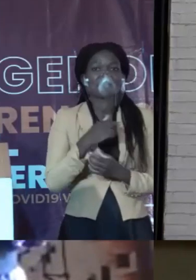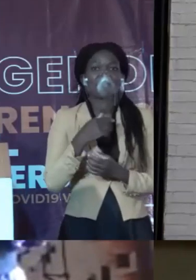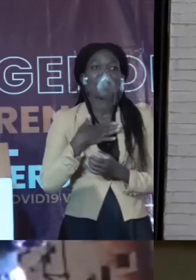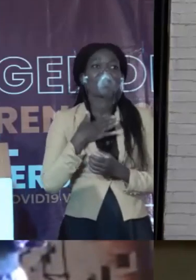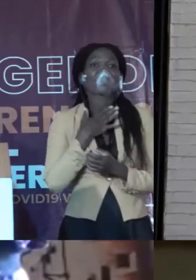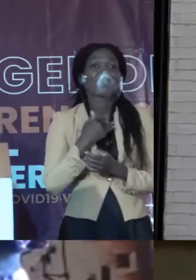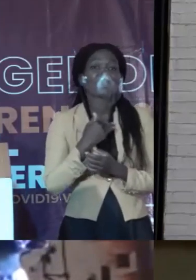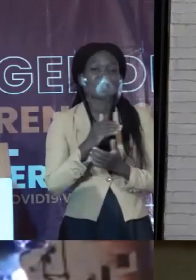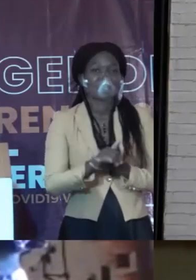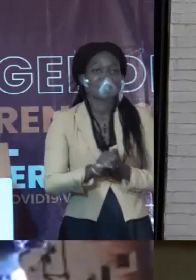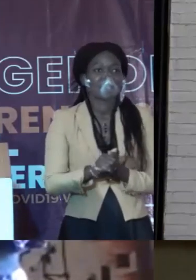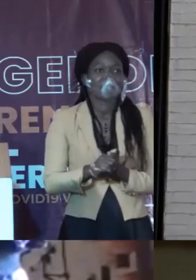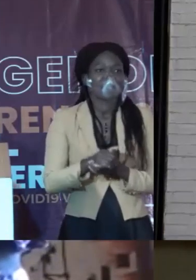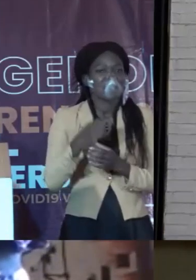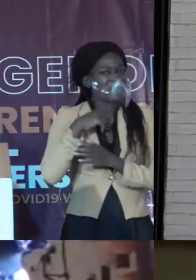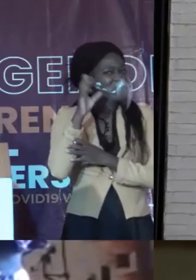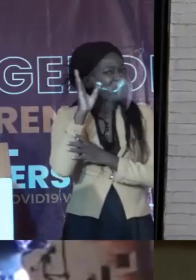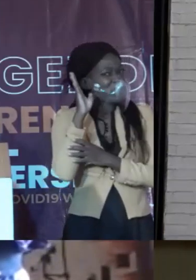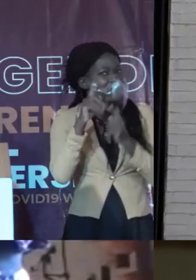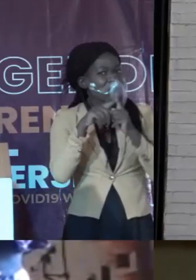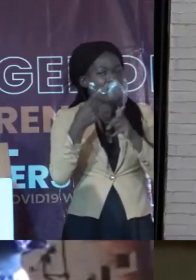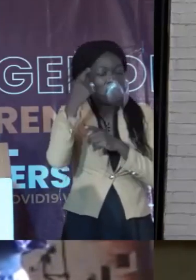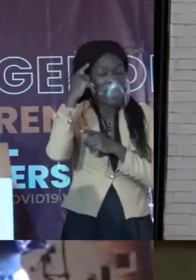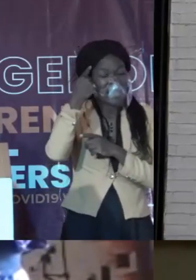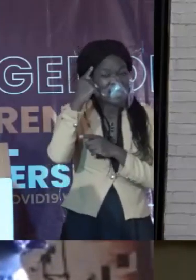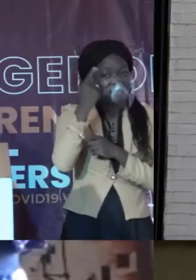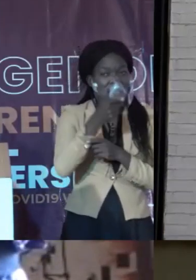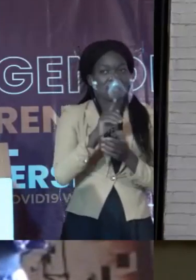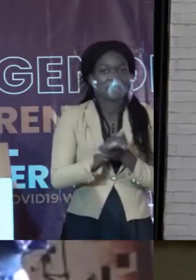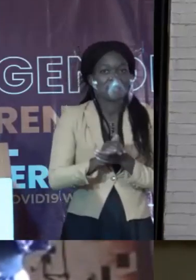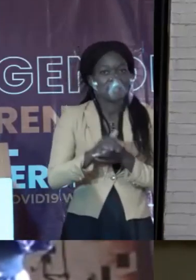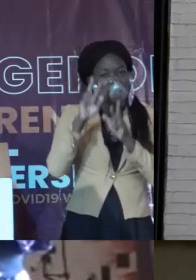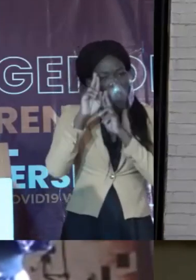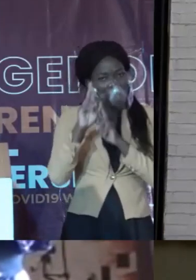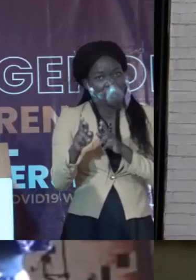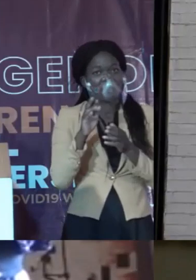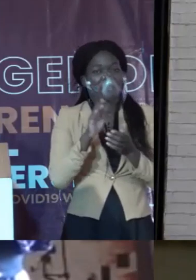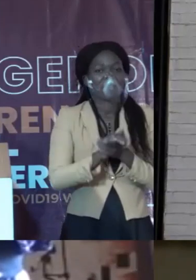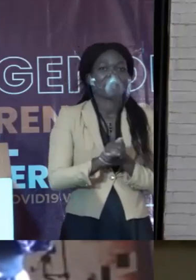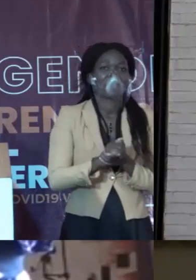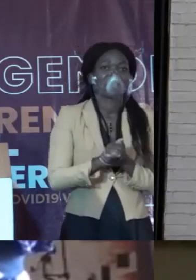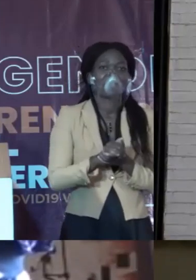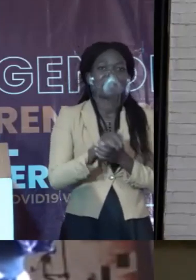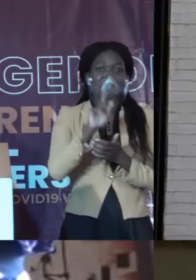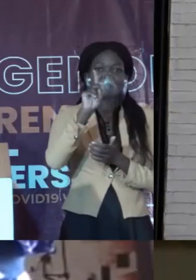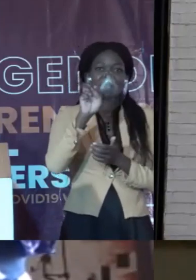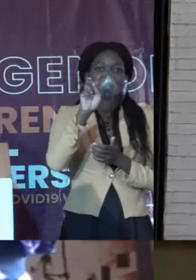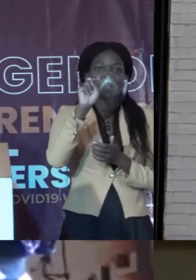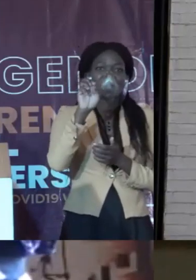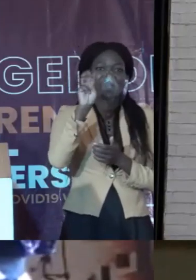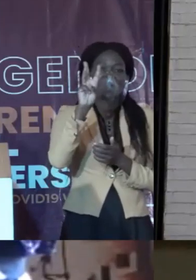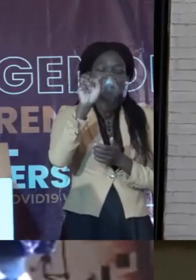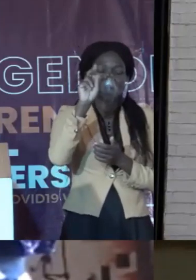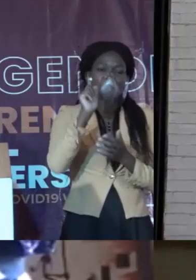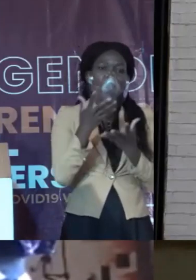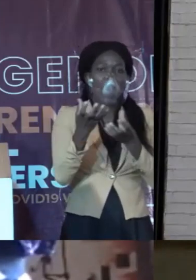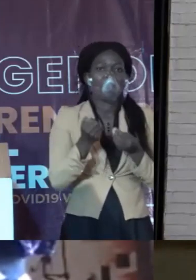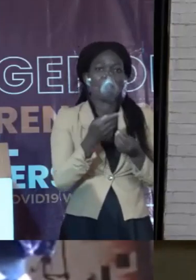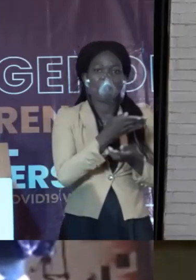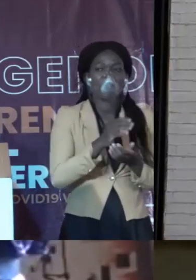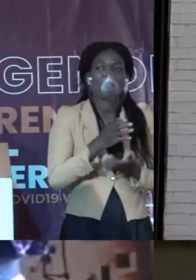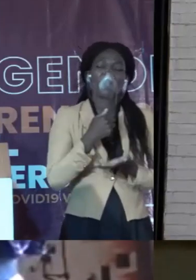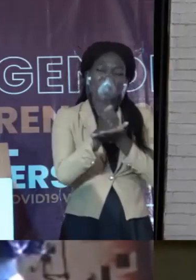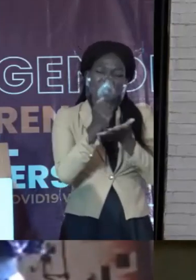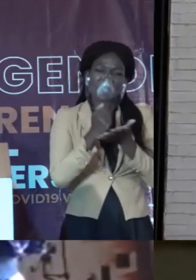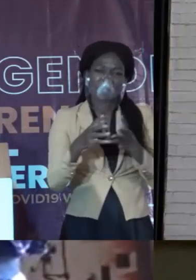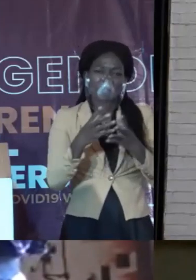to tap from the experience that Honorable Bohoro Kenewando has in dealing with